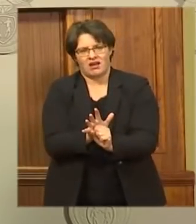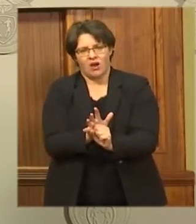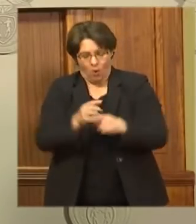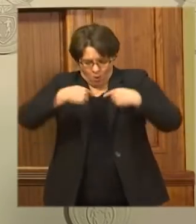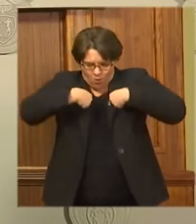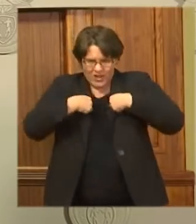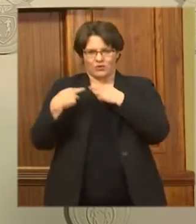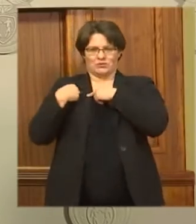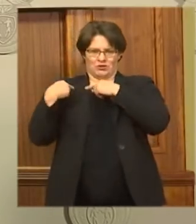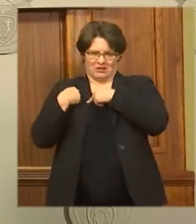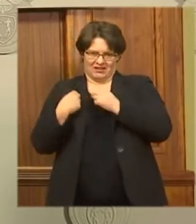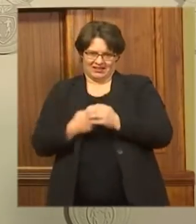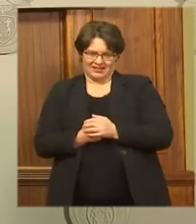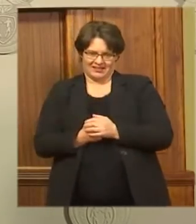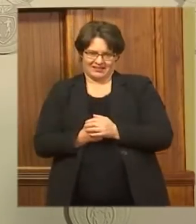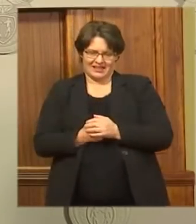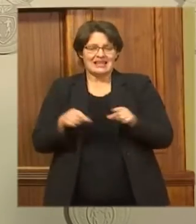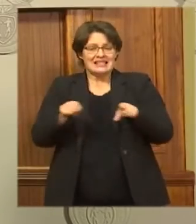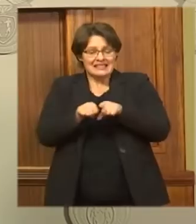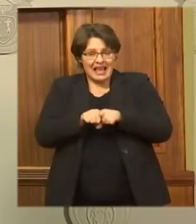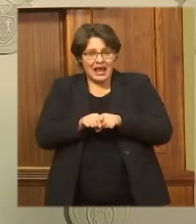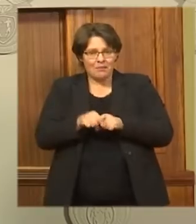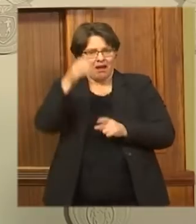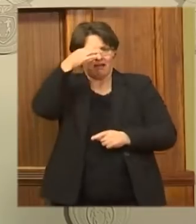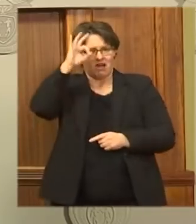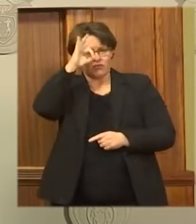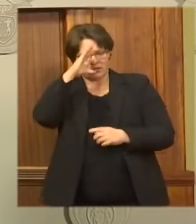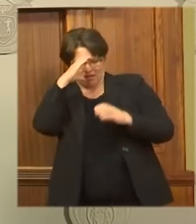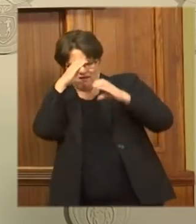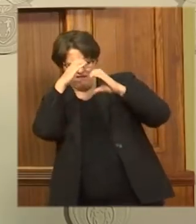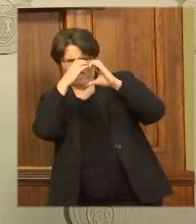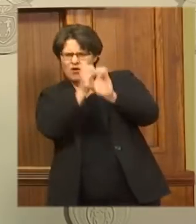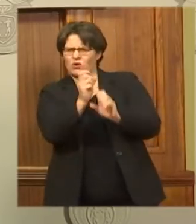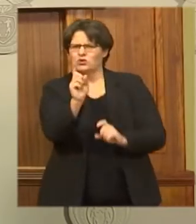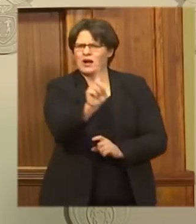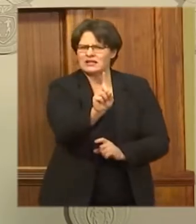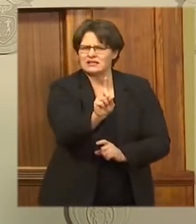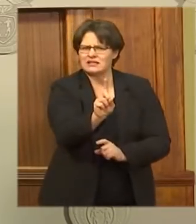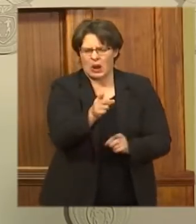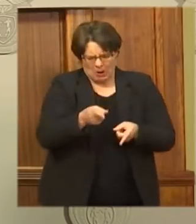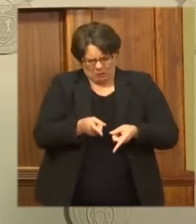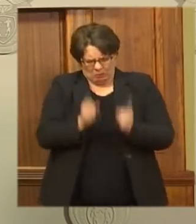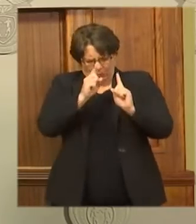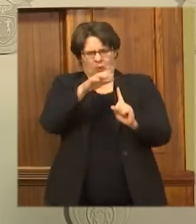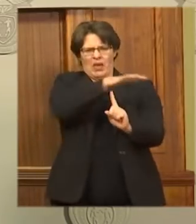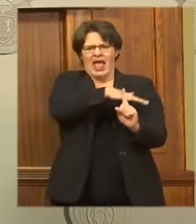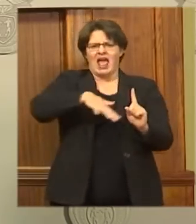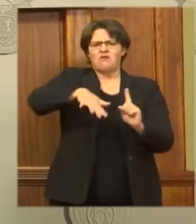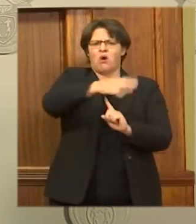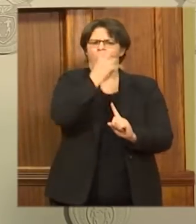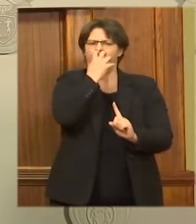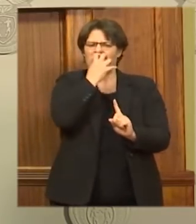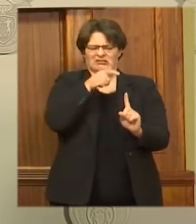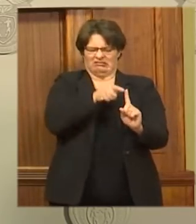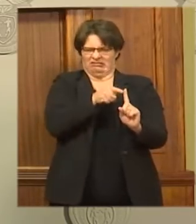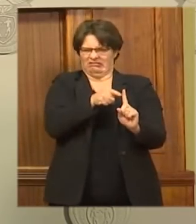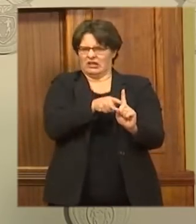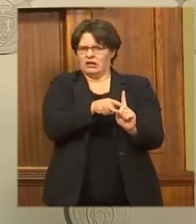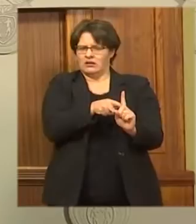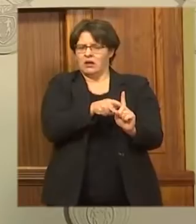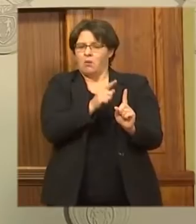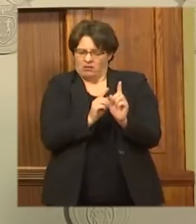now also more focused on hotspot areas with the greatest rate